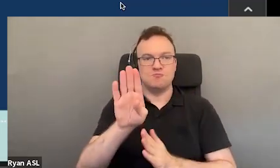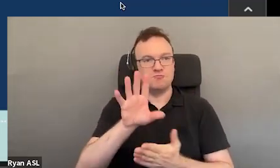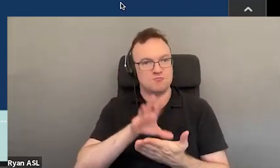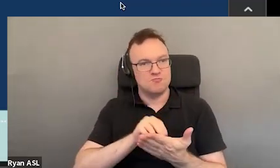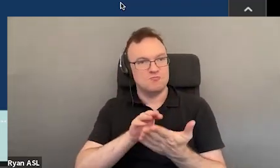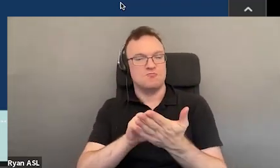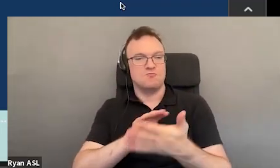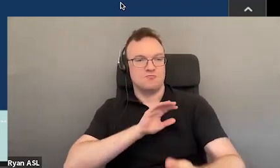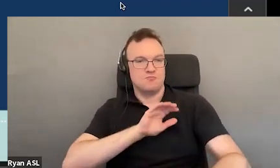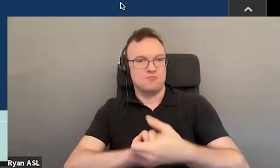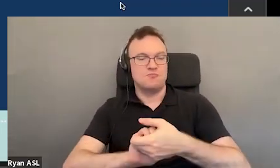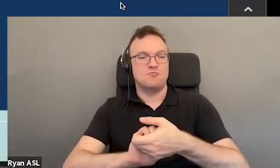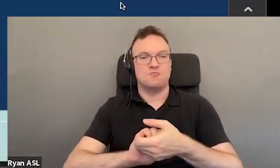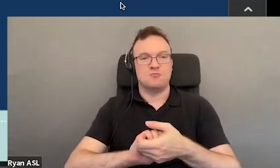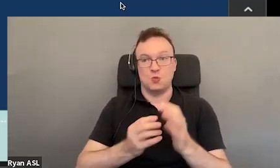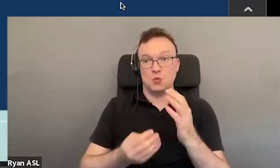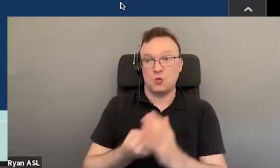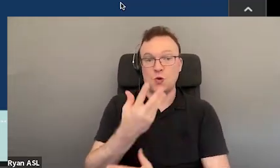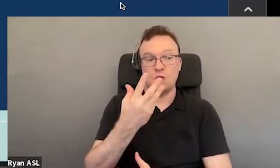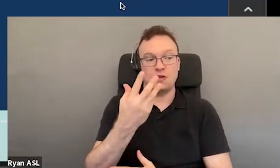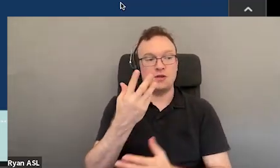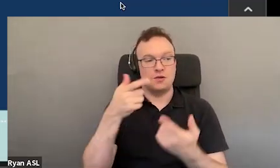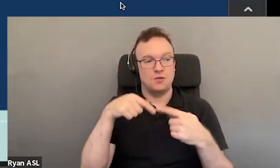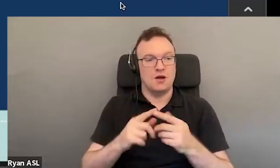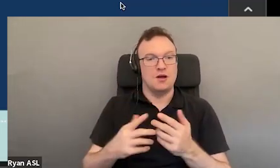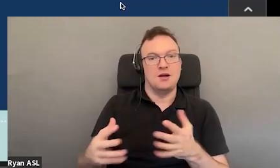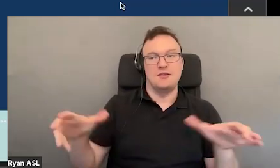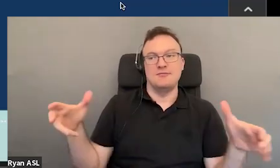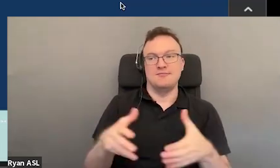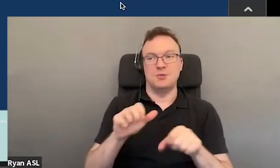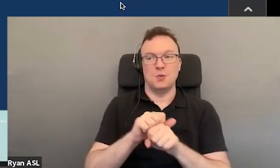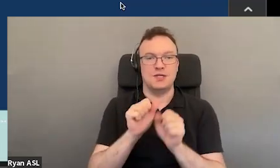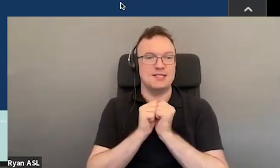learning, collaboration, and growth as we collectively work